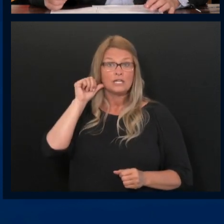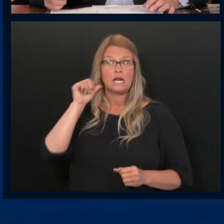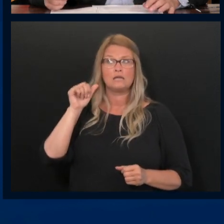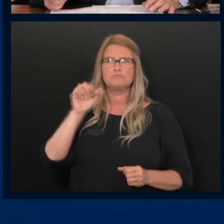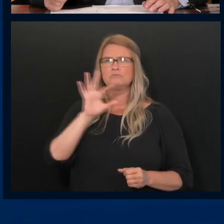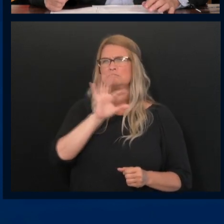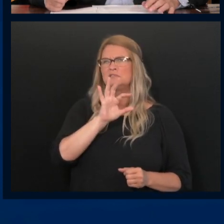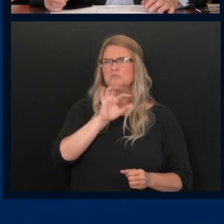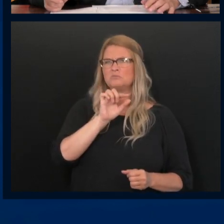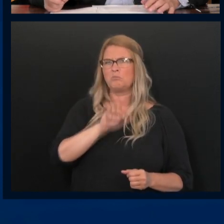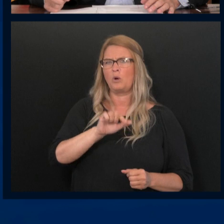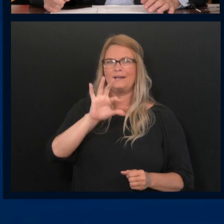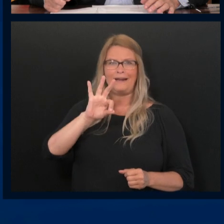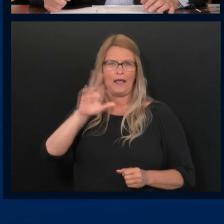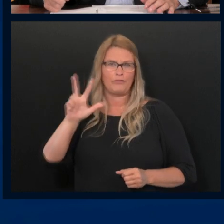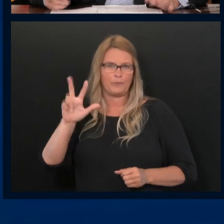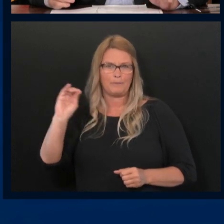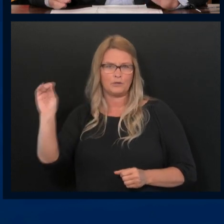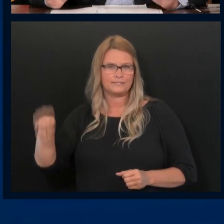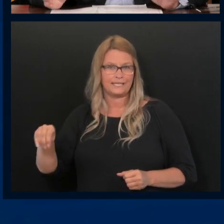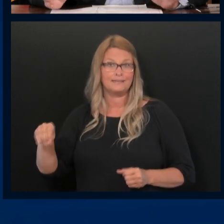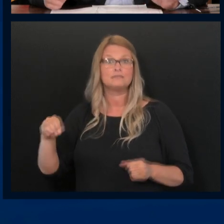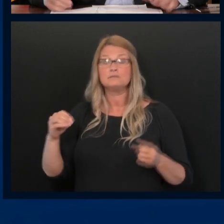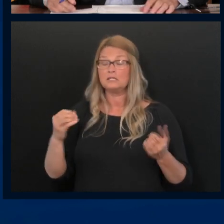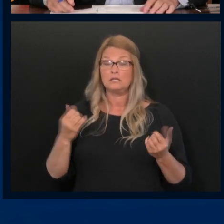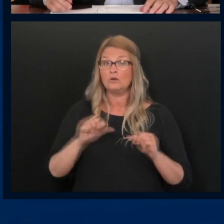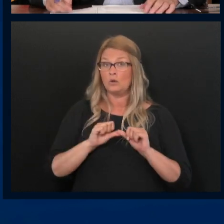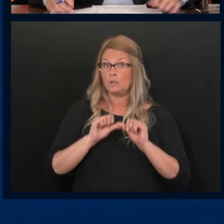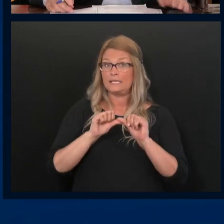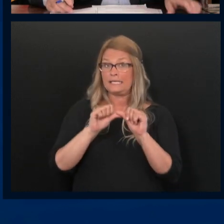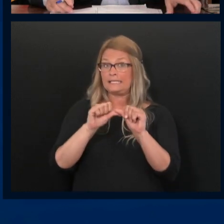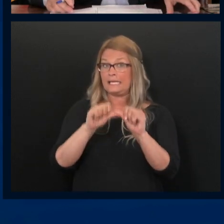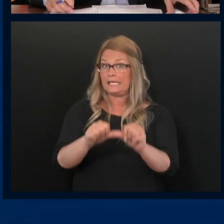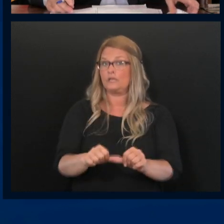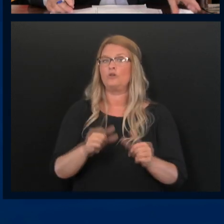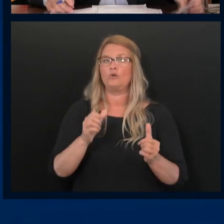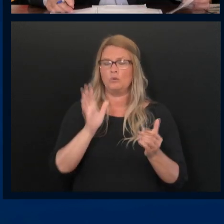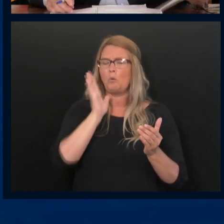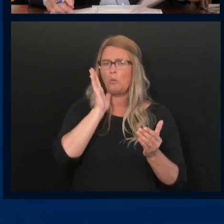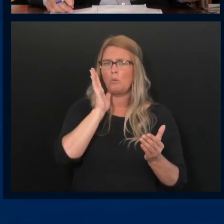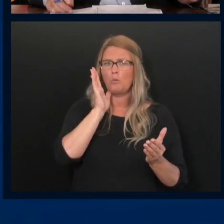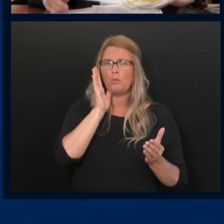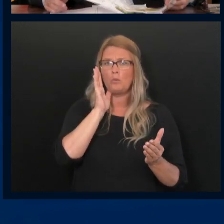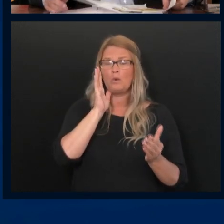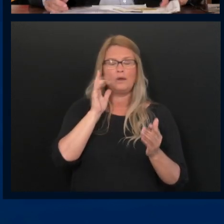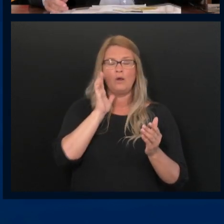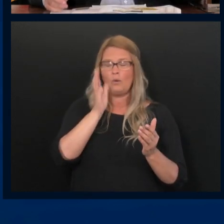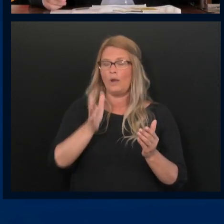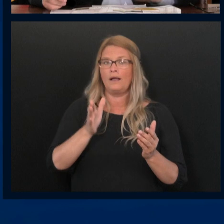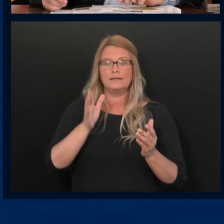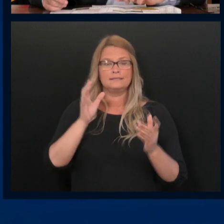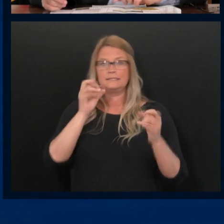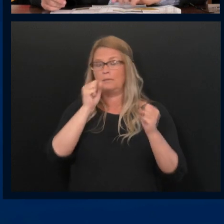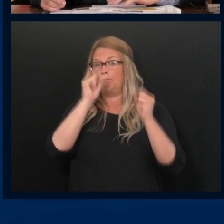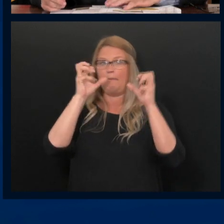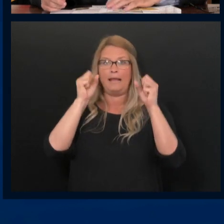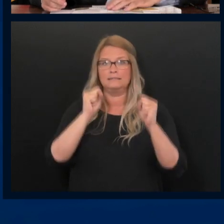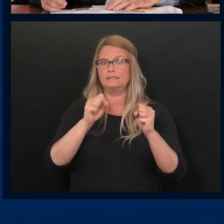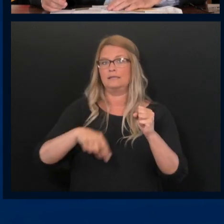at 9.3. As we continue to move, it is amazing beyond